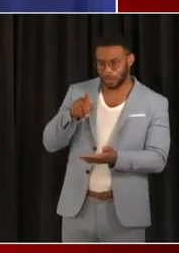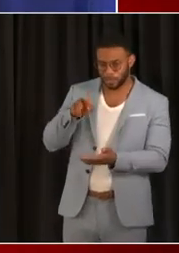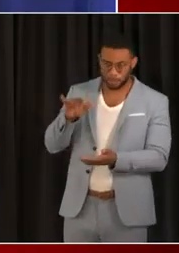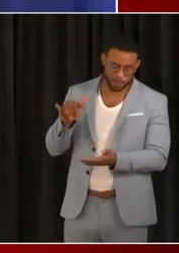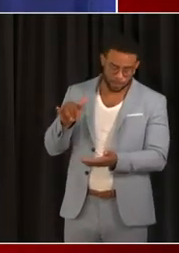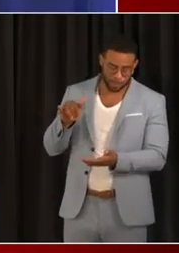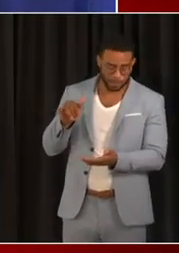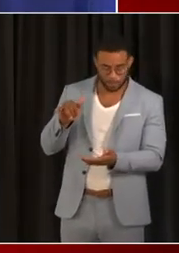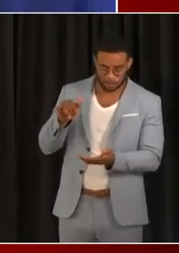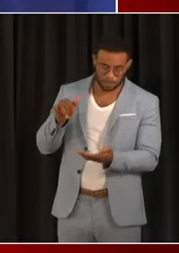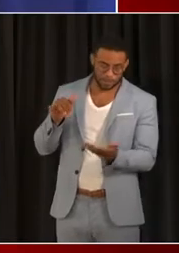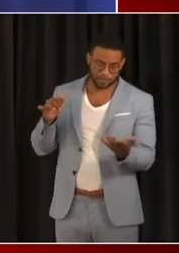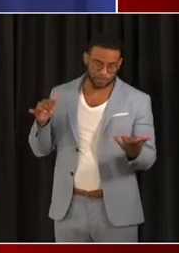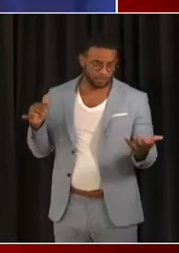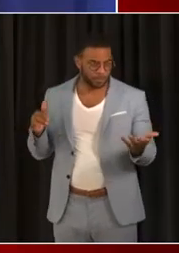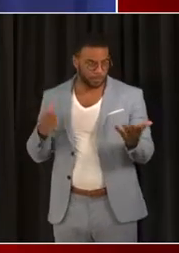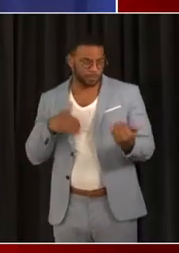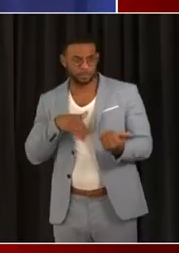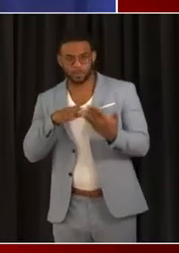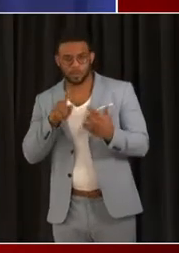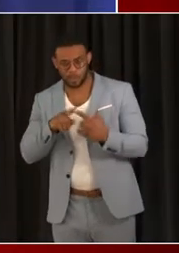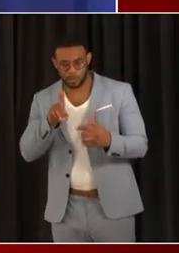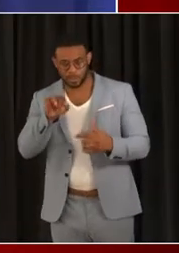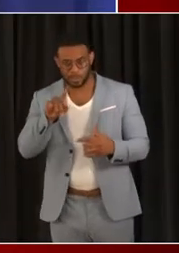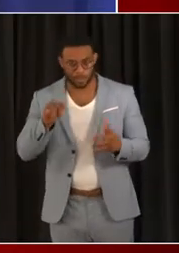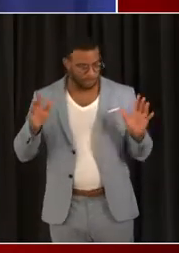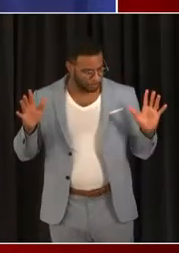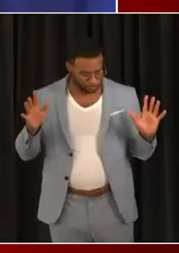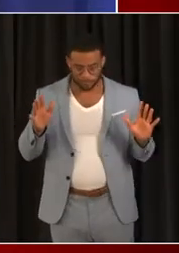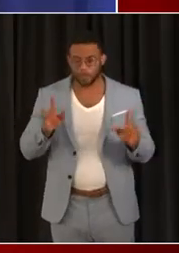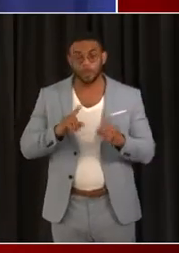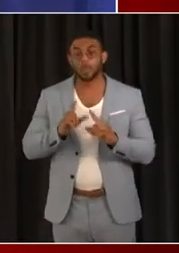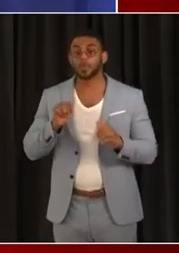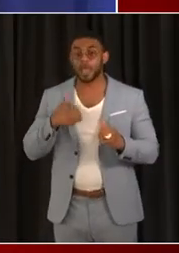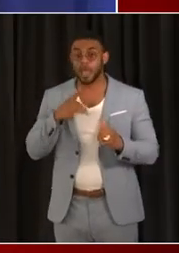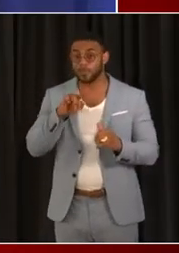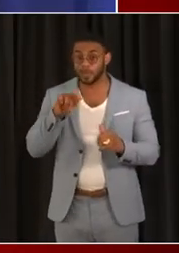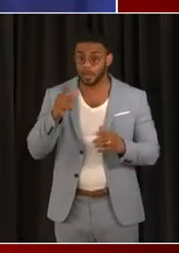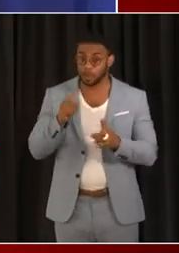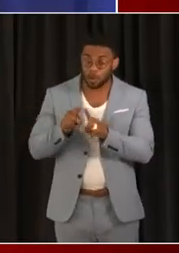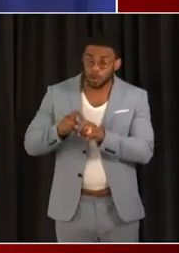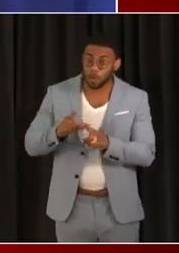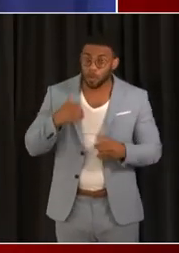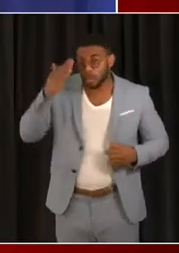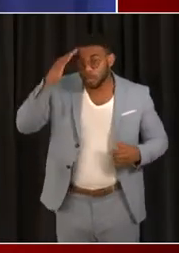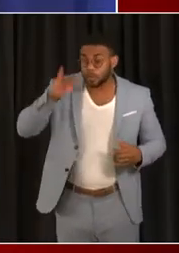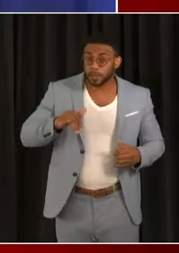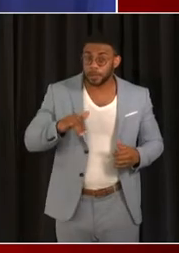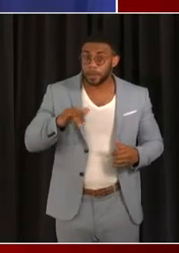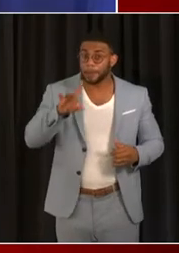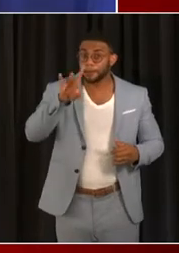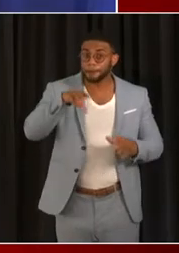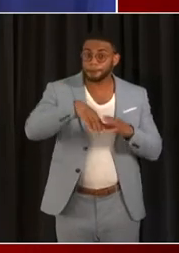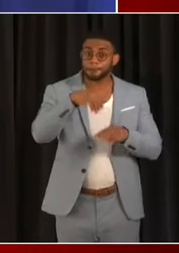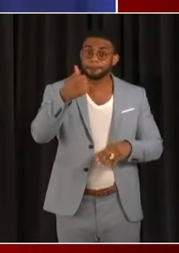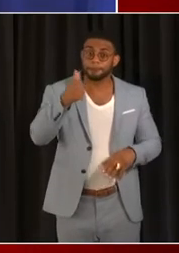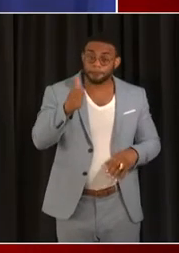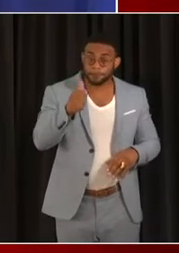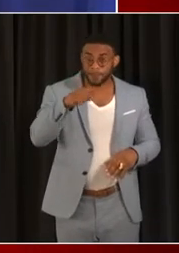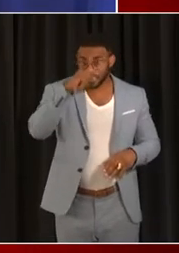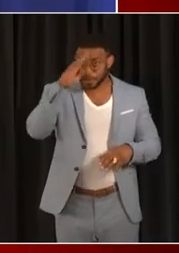Perry's academician approach to the data. But we have data as well. And we know that 8 out